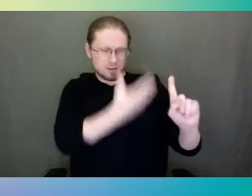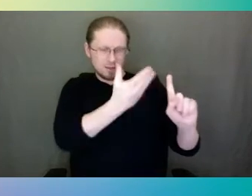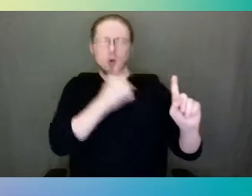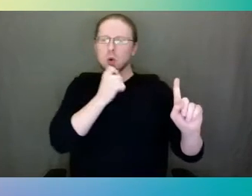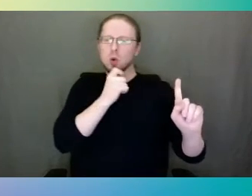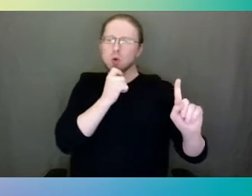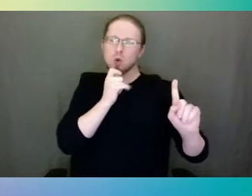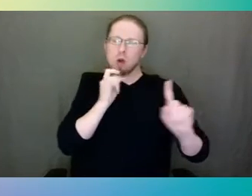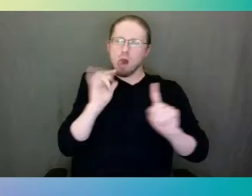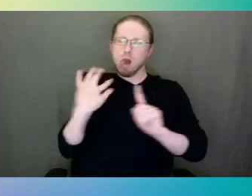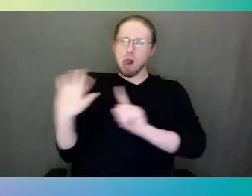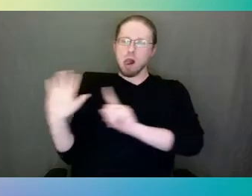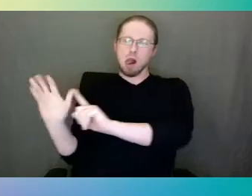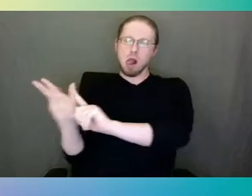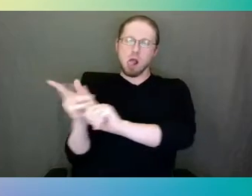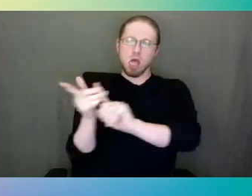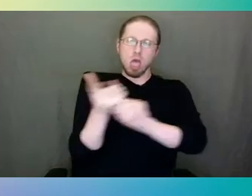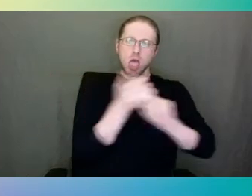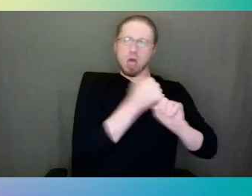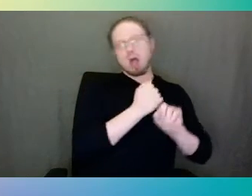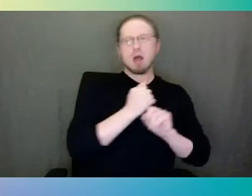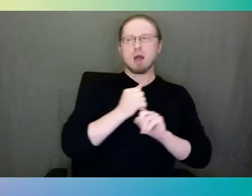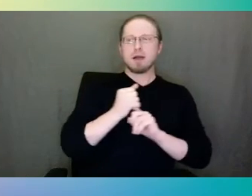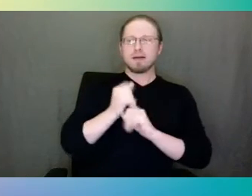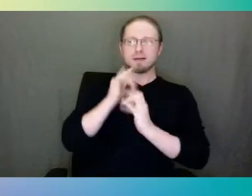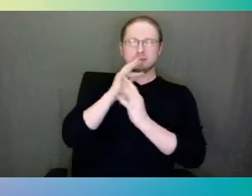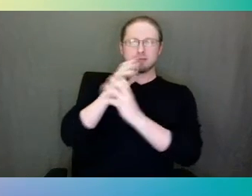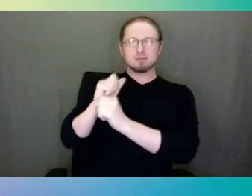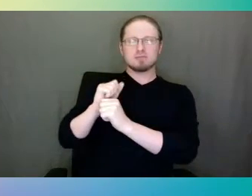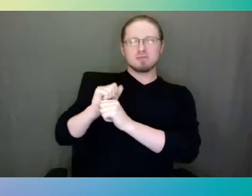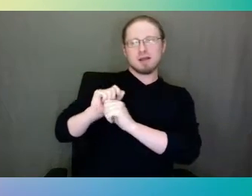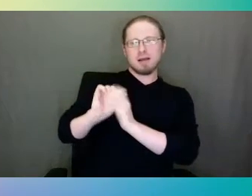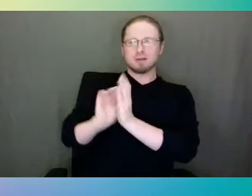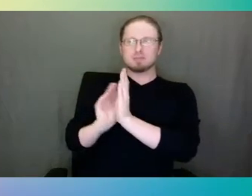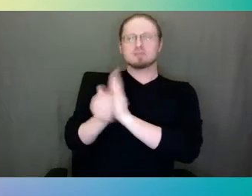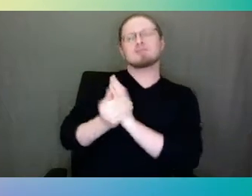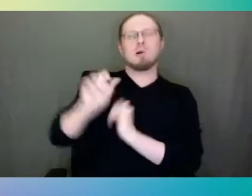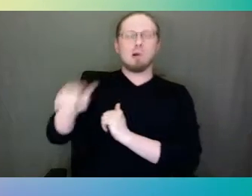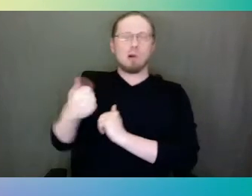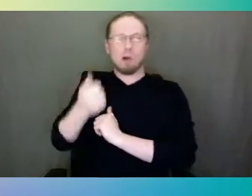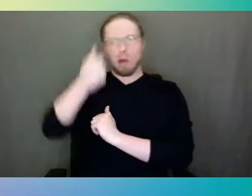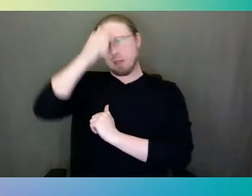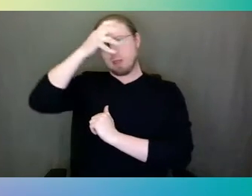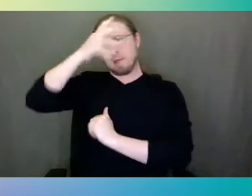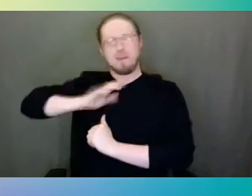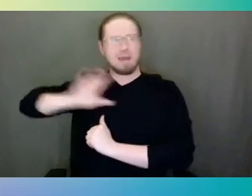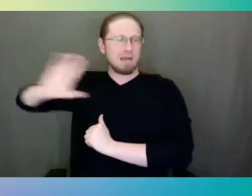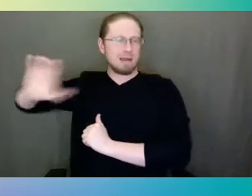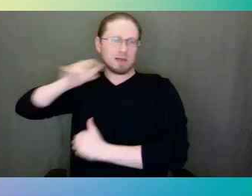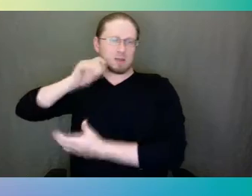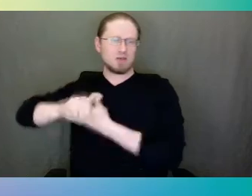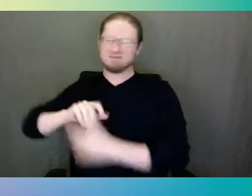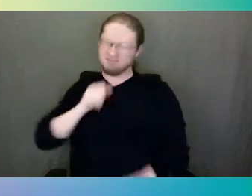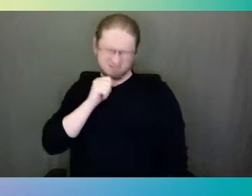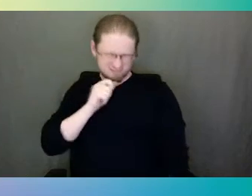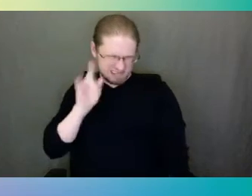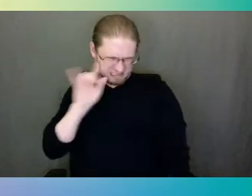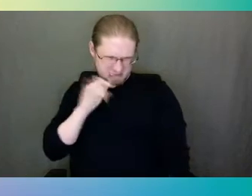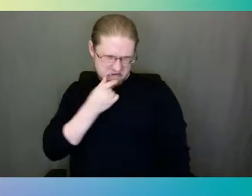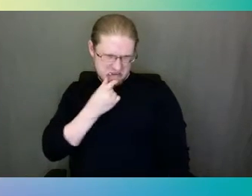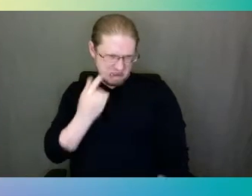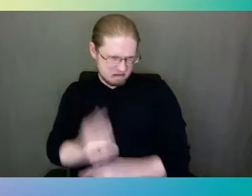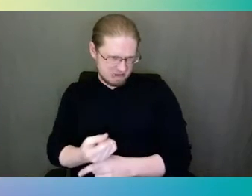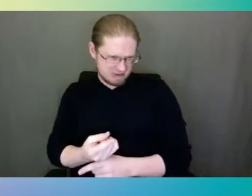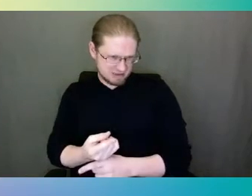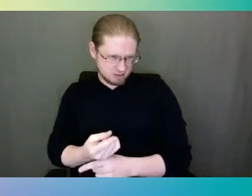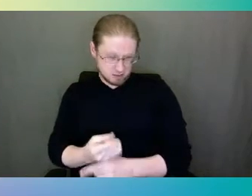other men's wives. A man who seduces other men's wives. Doesn't sound very gay, huh? Absolutely,